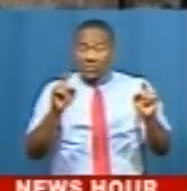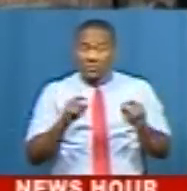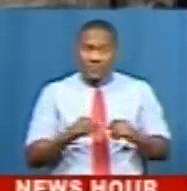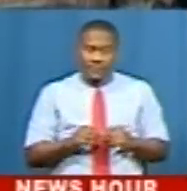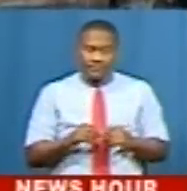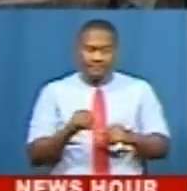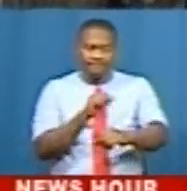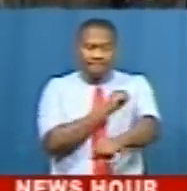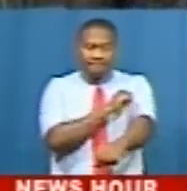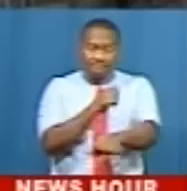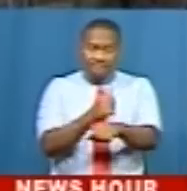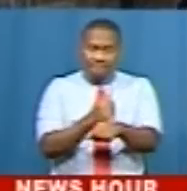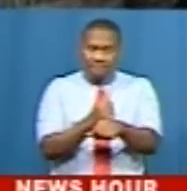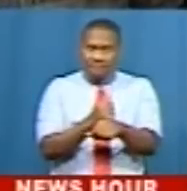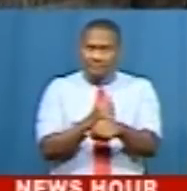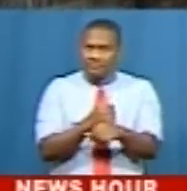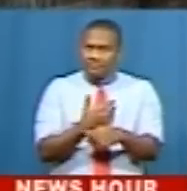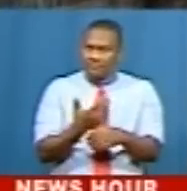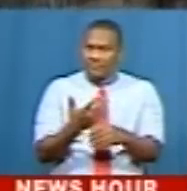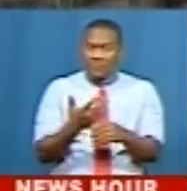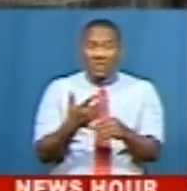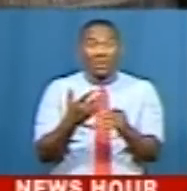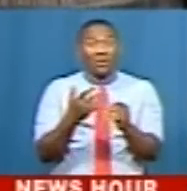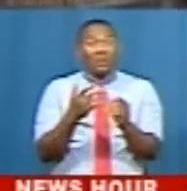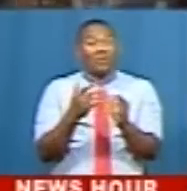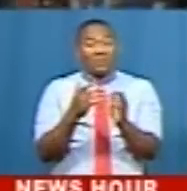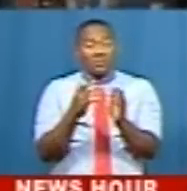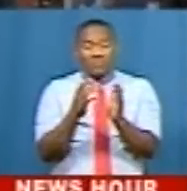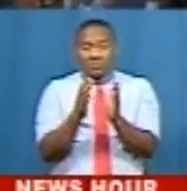the authority has dispatched copies of the Building Code